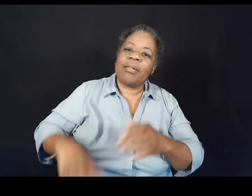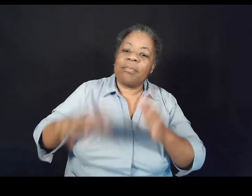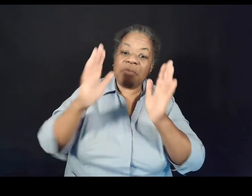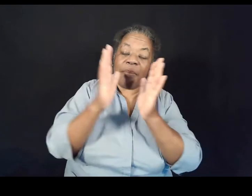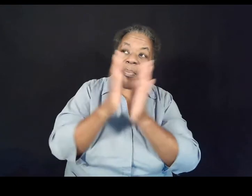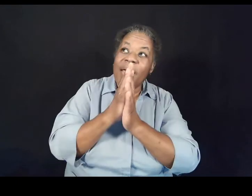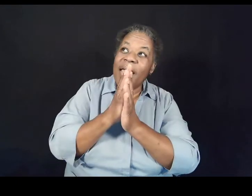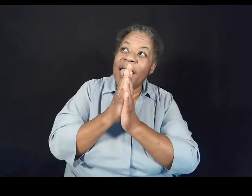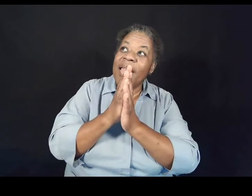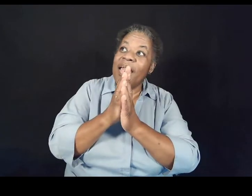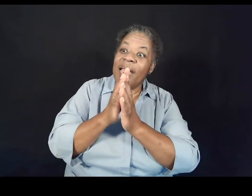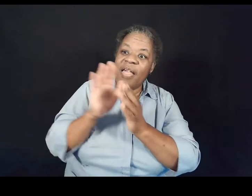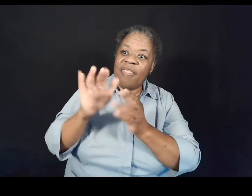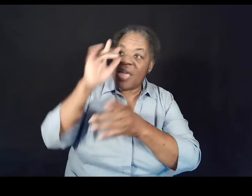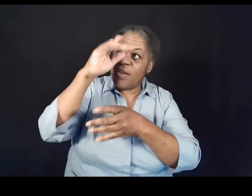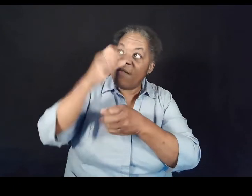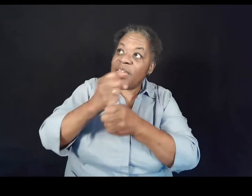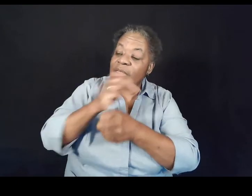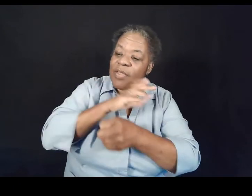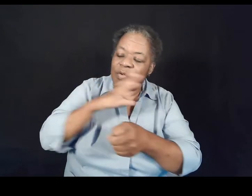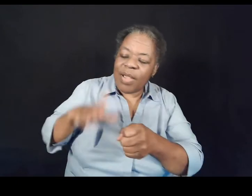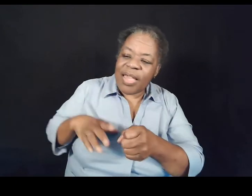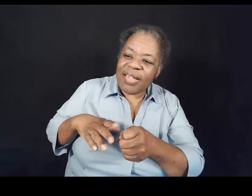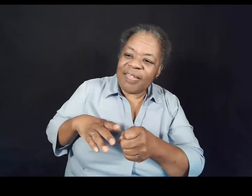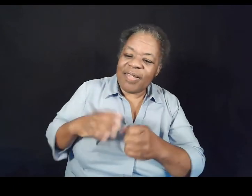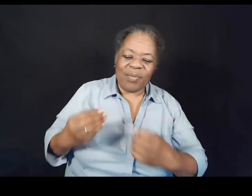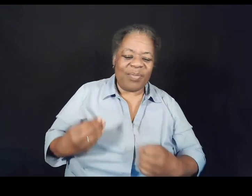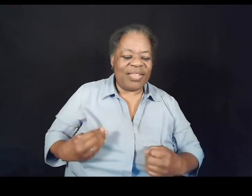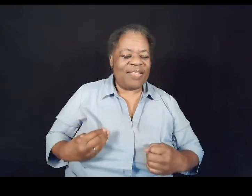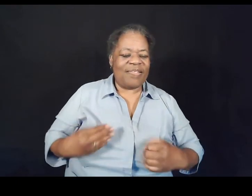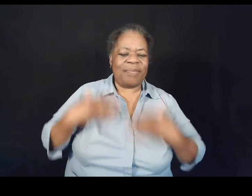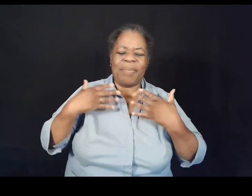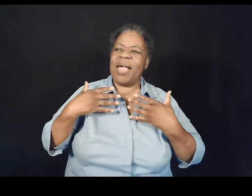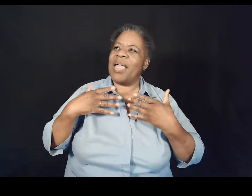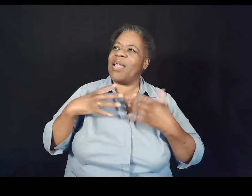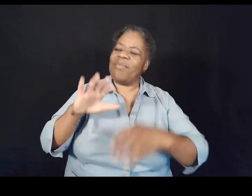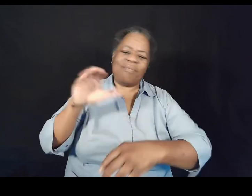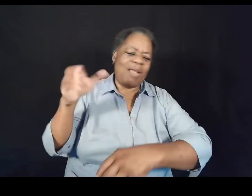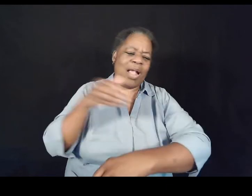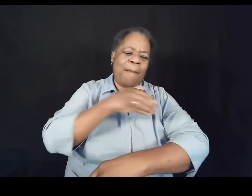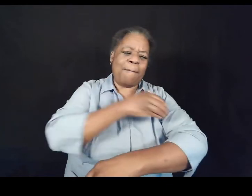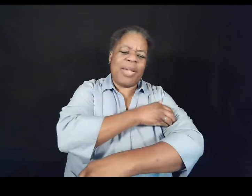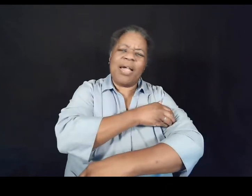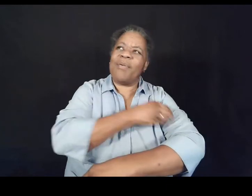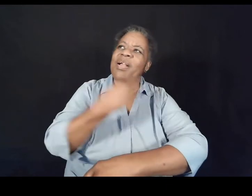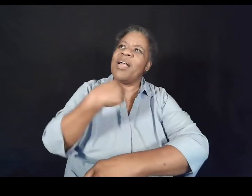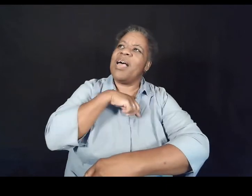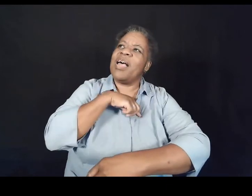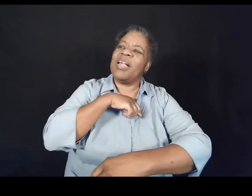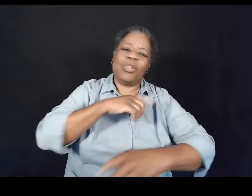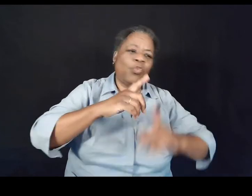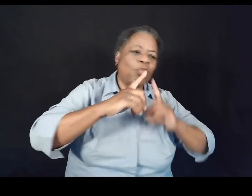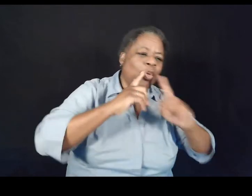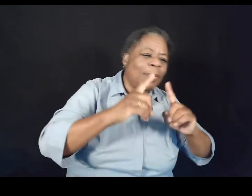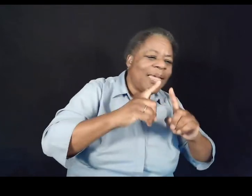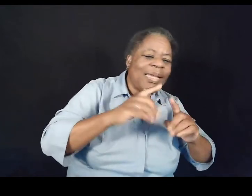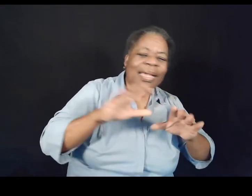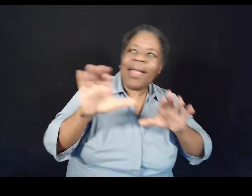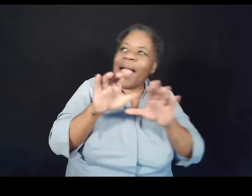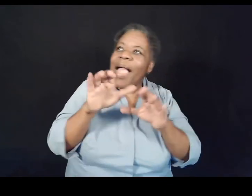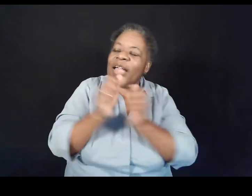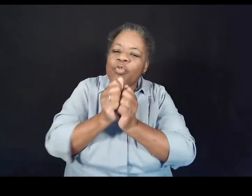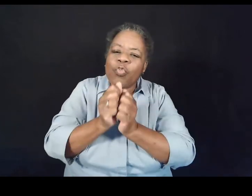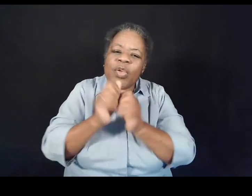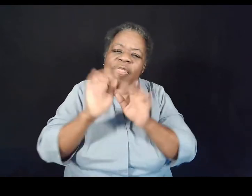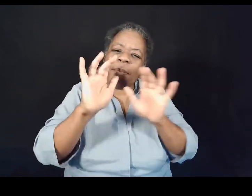same faith in Christ might inspire and empower us to speak and act with mercy in a world